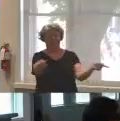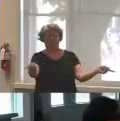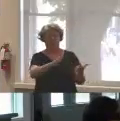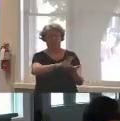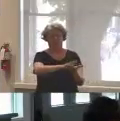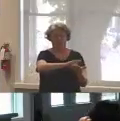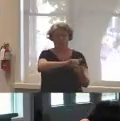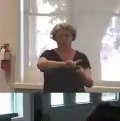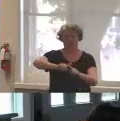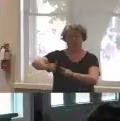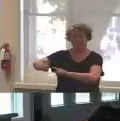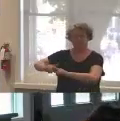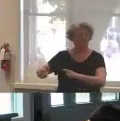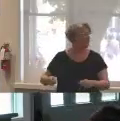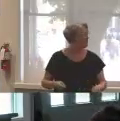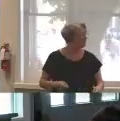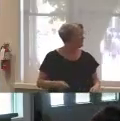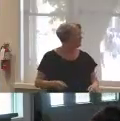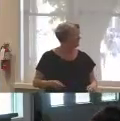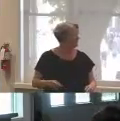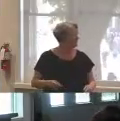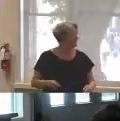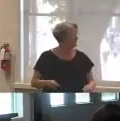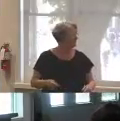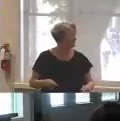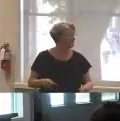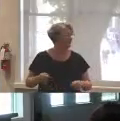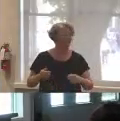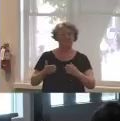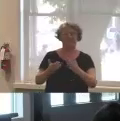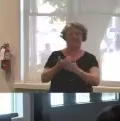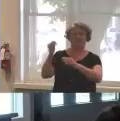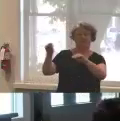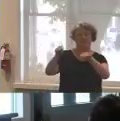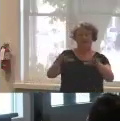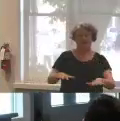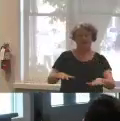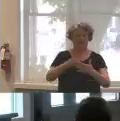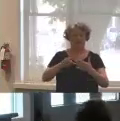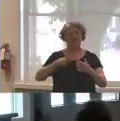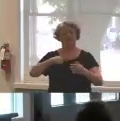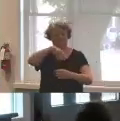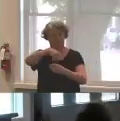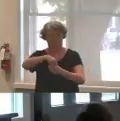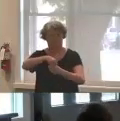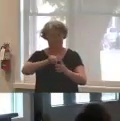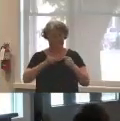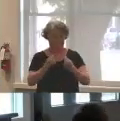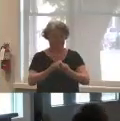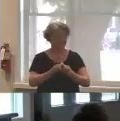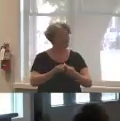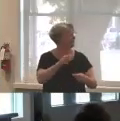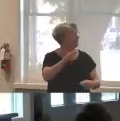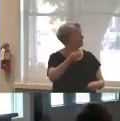Going into newcomer youth engagement program, which is what I am on the team of. The NYEP program is designed for